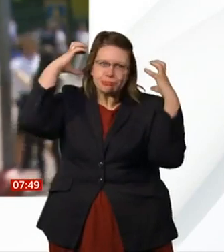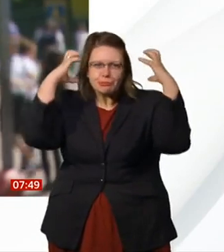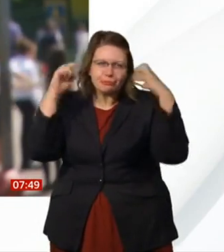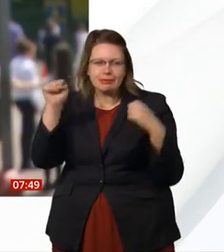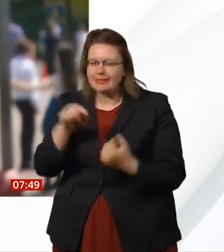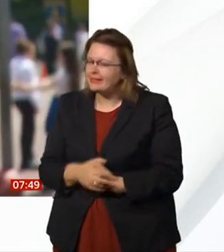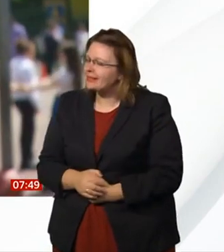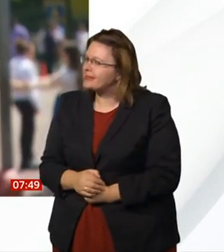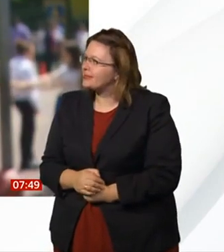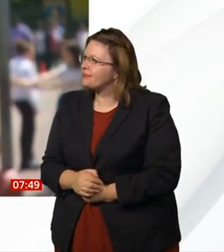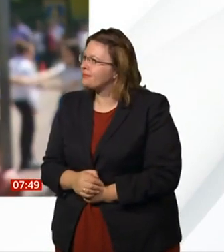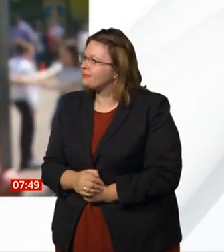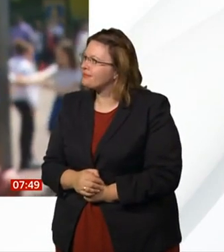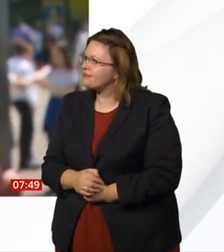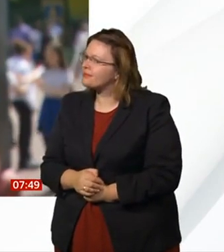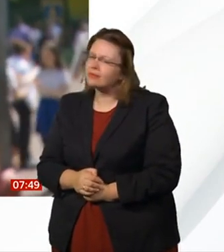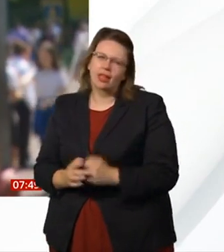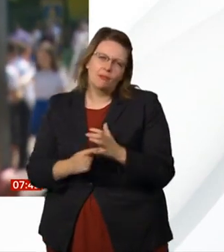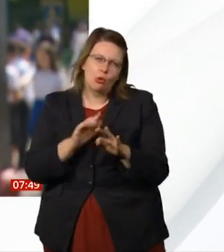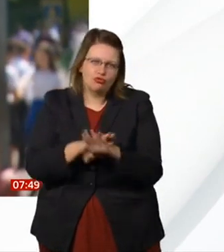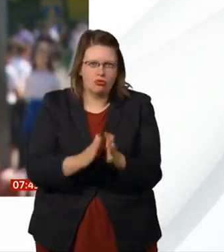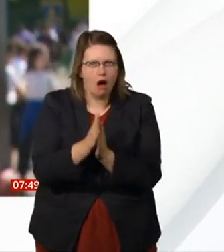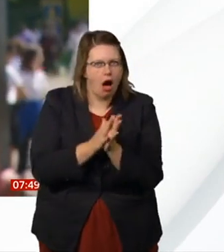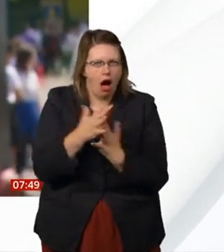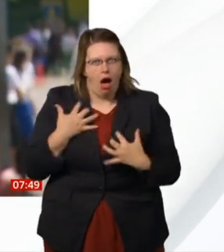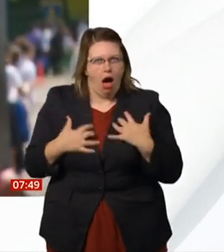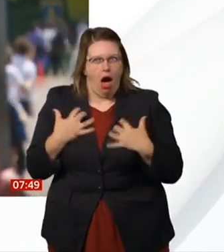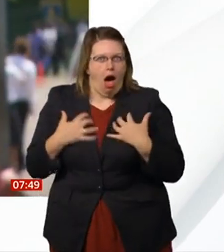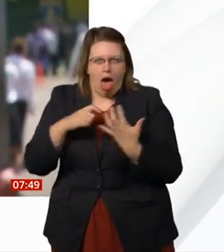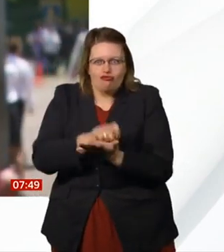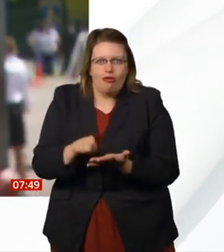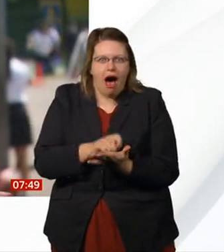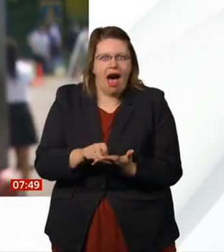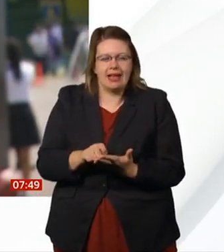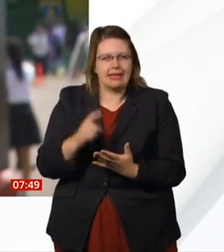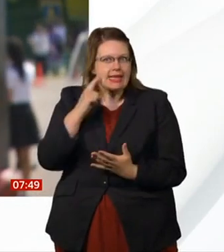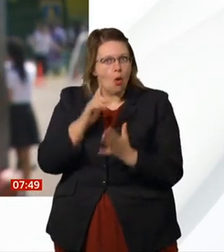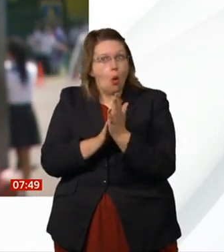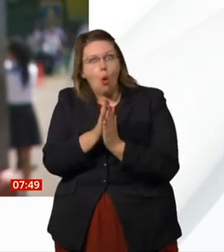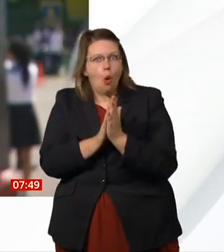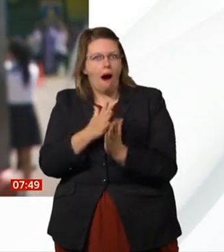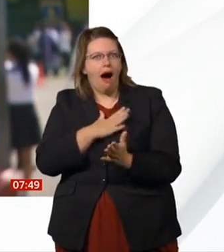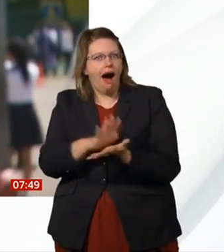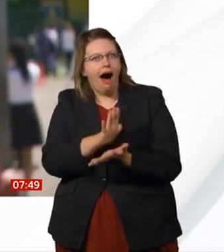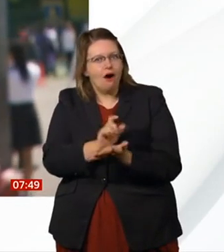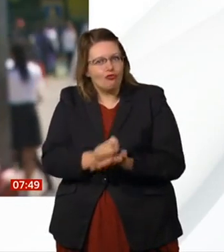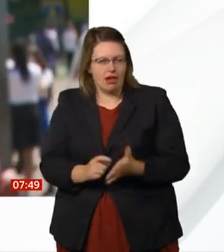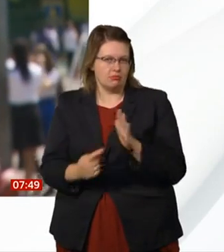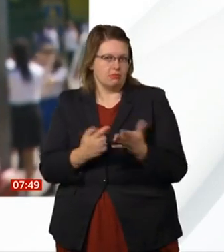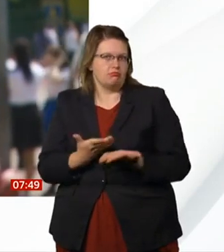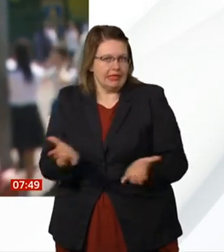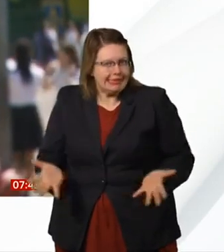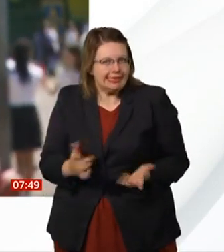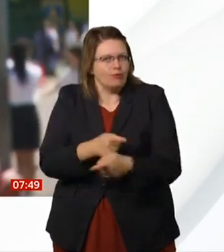If we can really engage the children and motivate them and they've got that sense of reason behind their writing, then that's